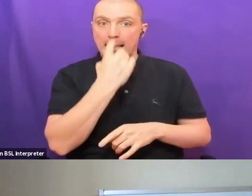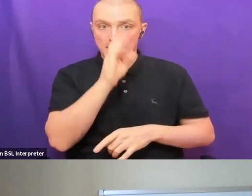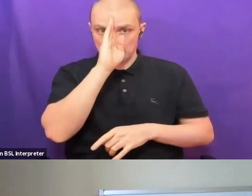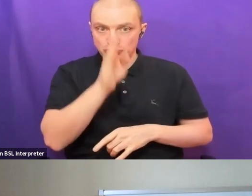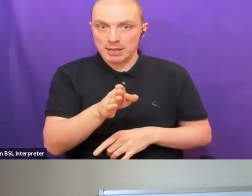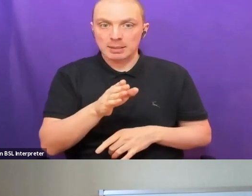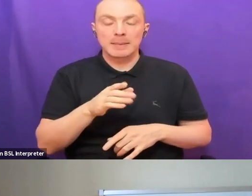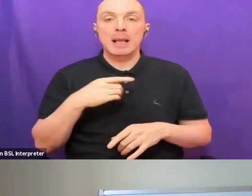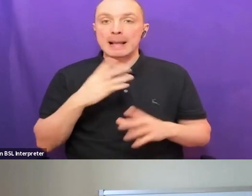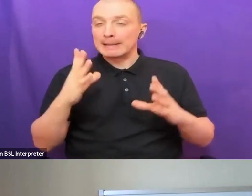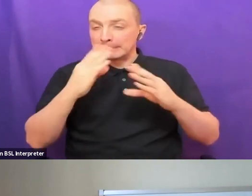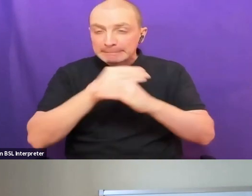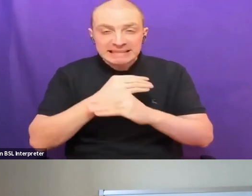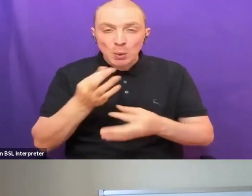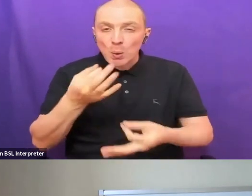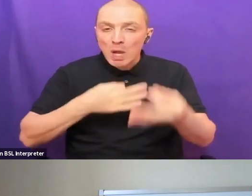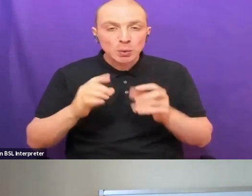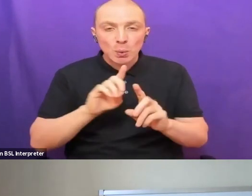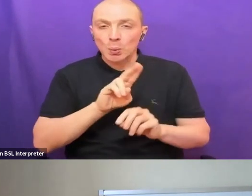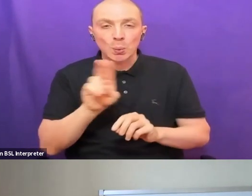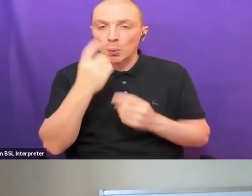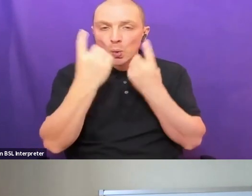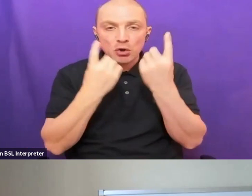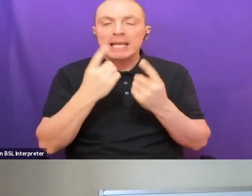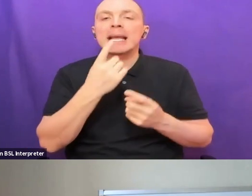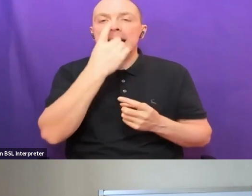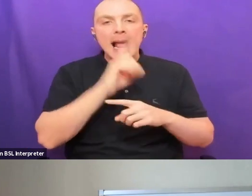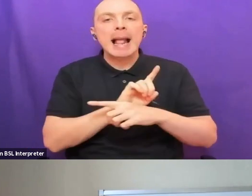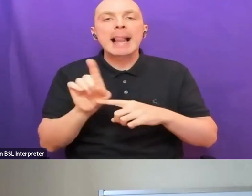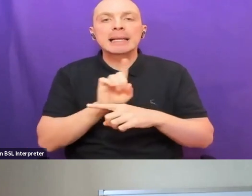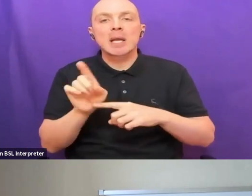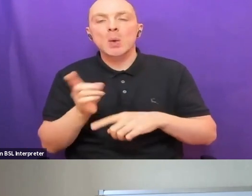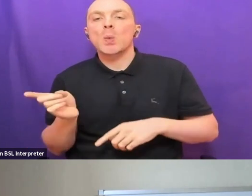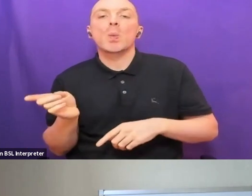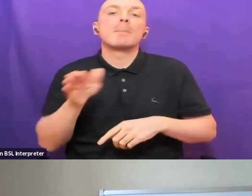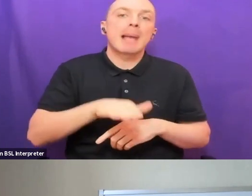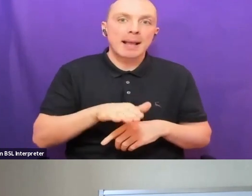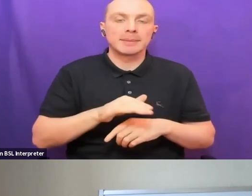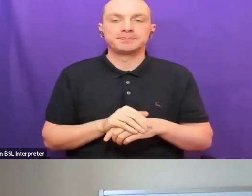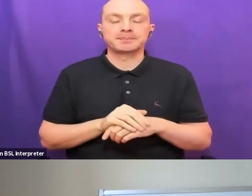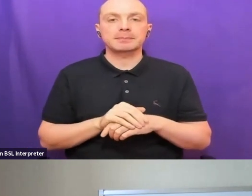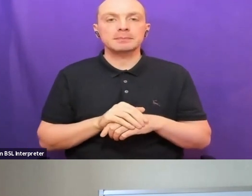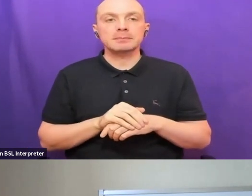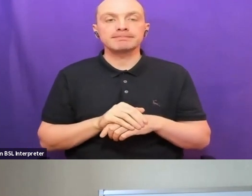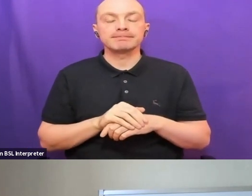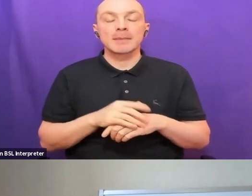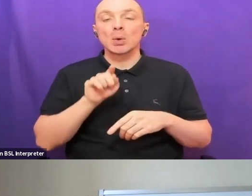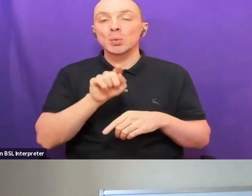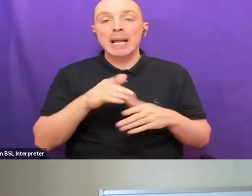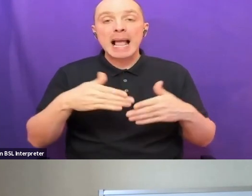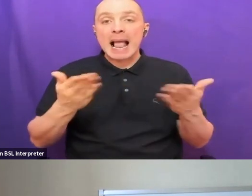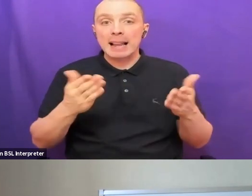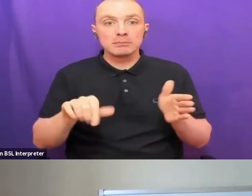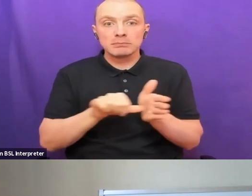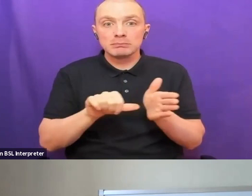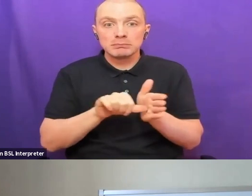afterwards. If you're having any technical difficulties using Zoom today, then please put your issue into the chat box